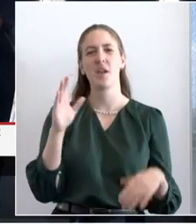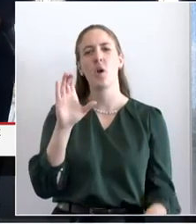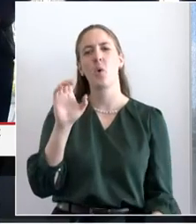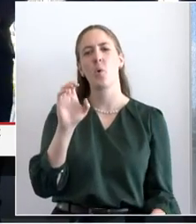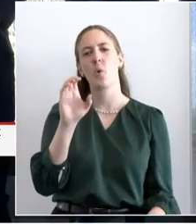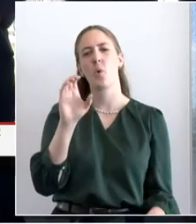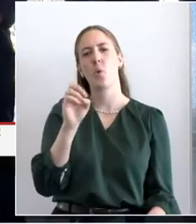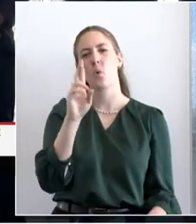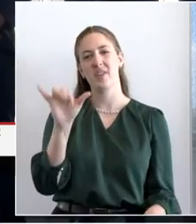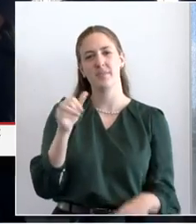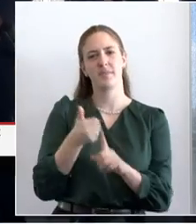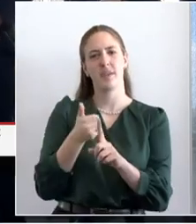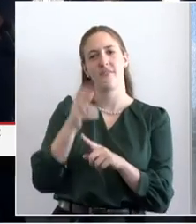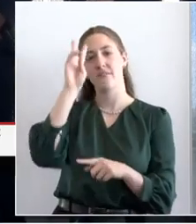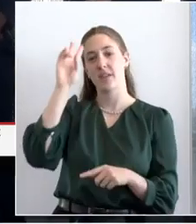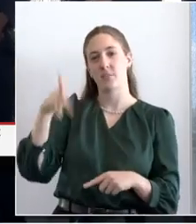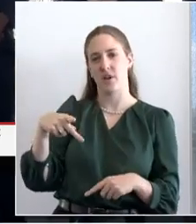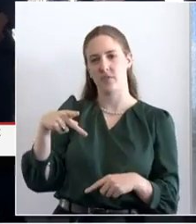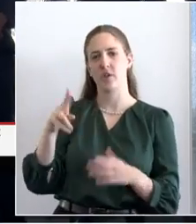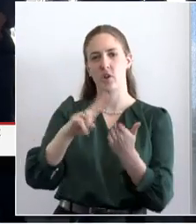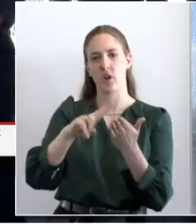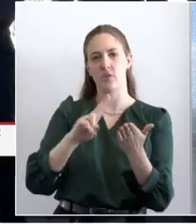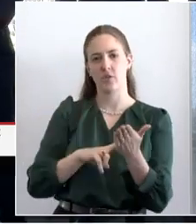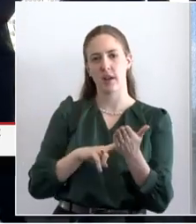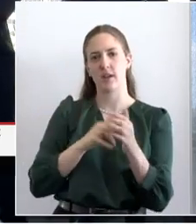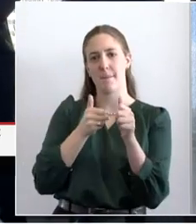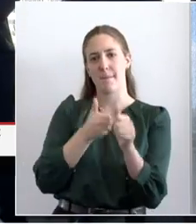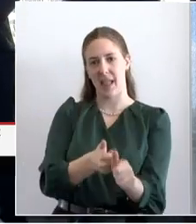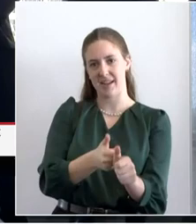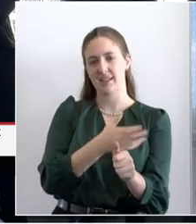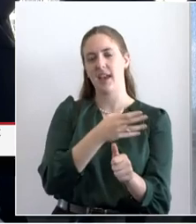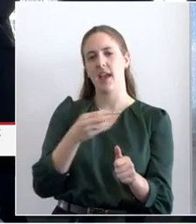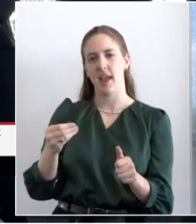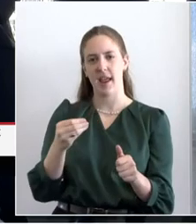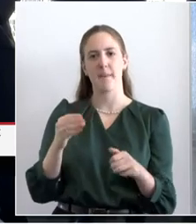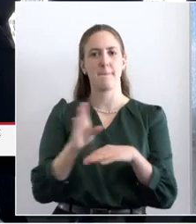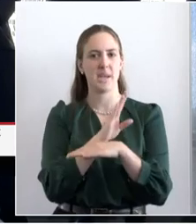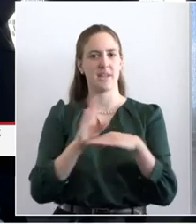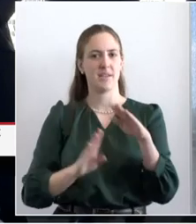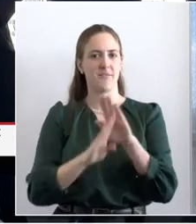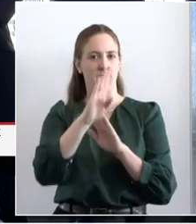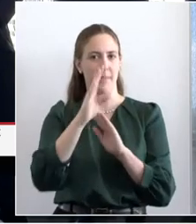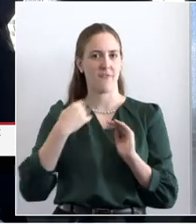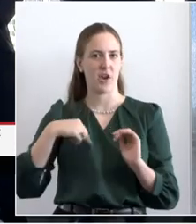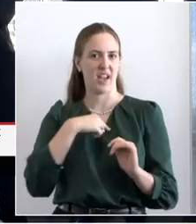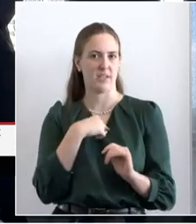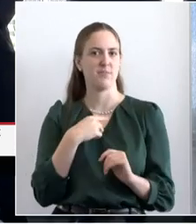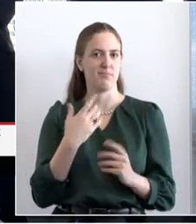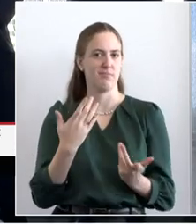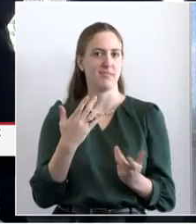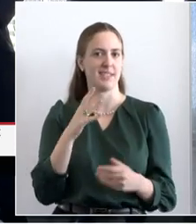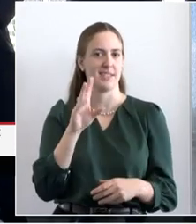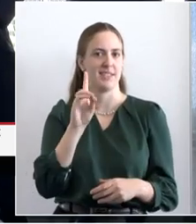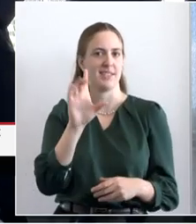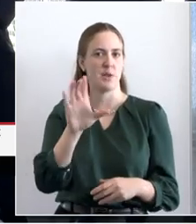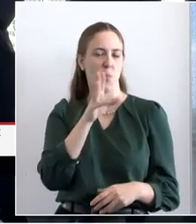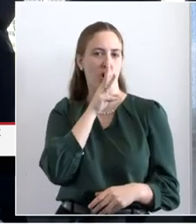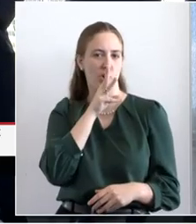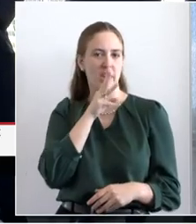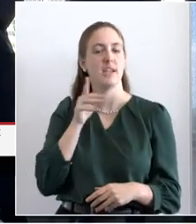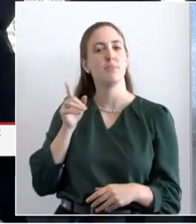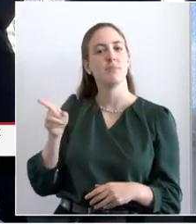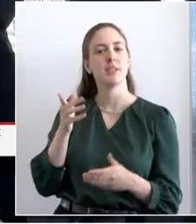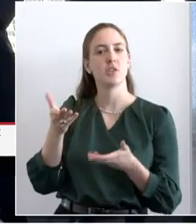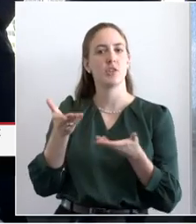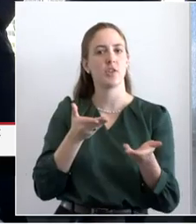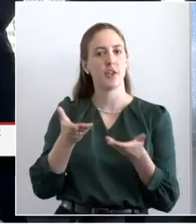Corey is Vice President of Contract Compliance and also Business Development for us at DC Water, who serves as